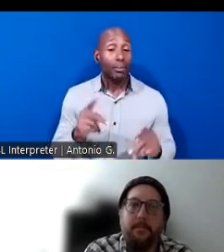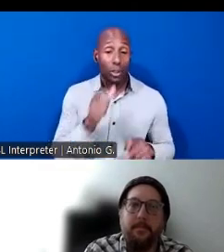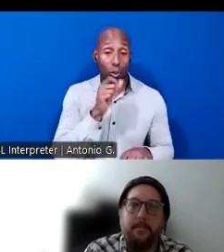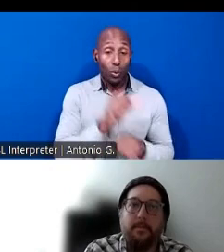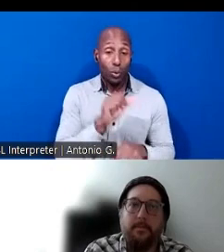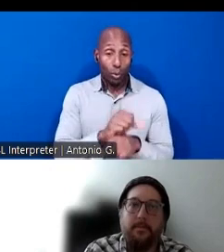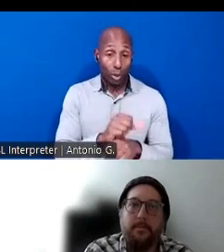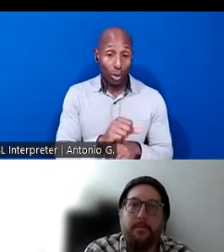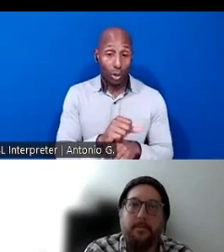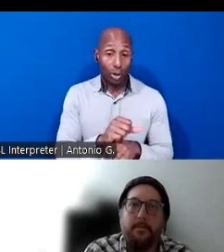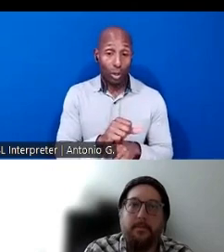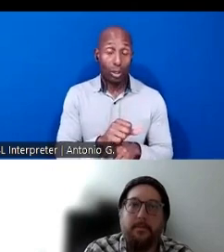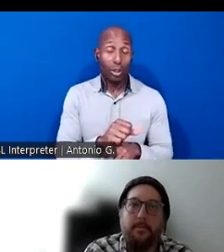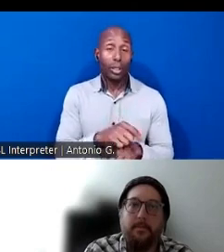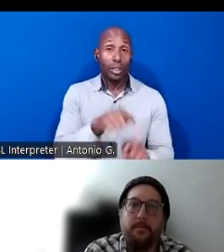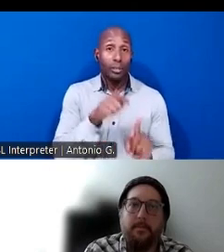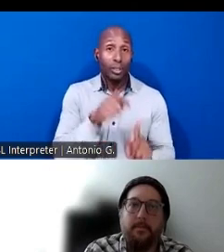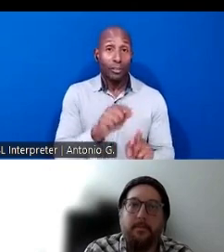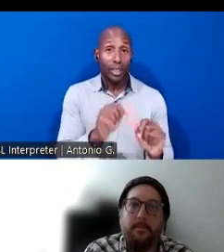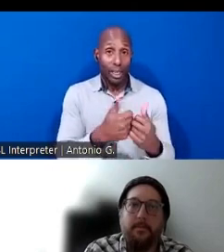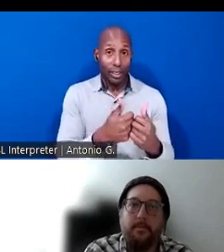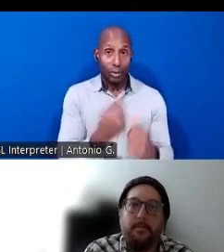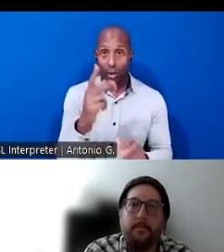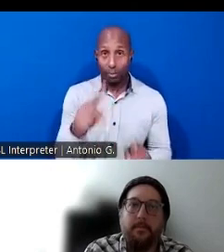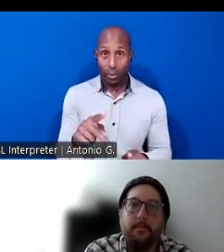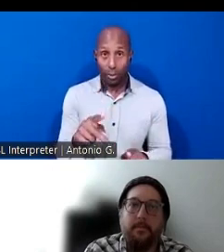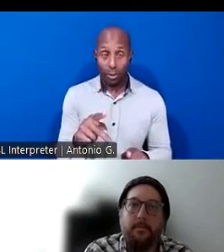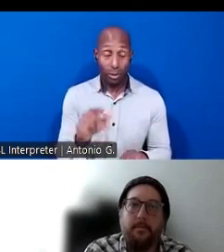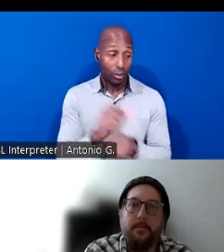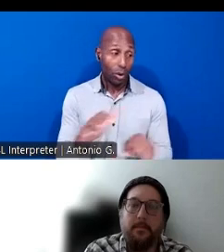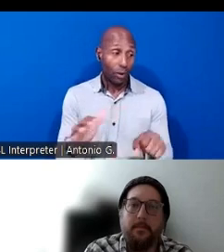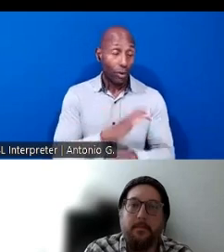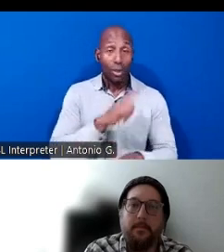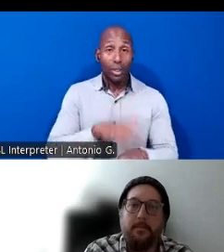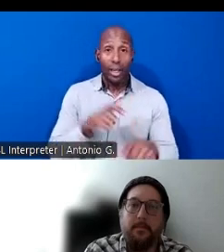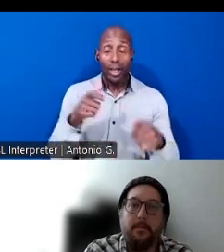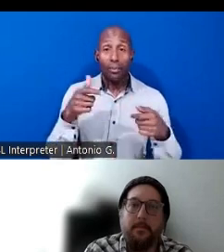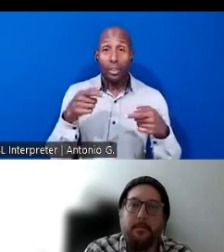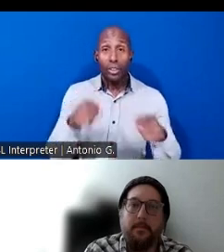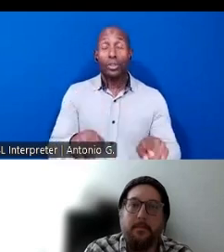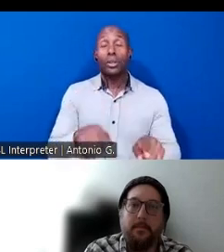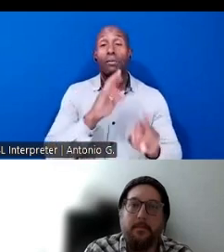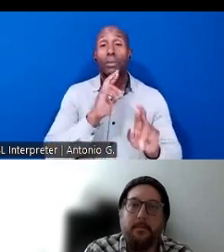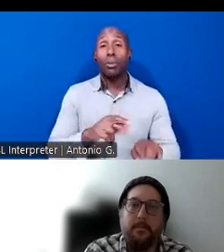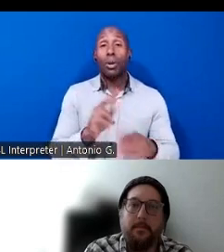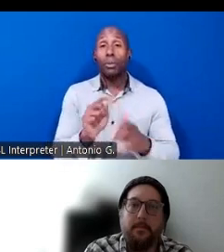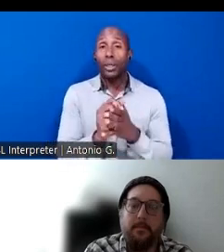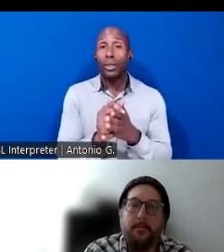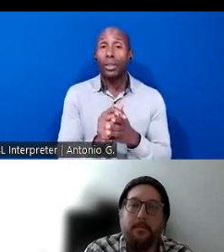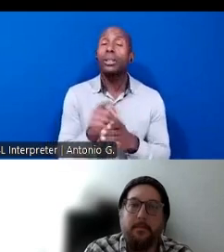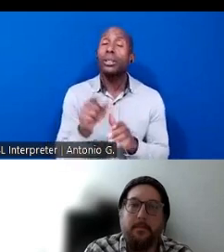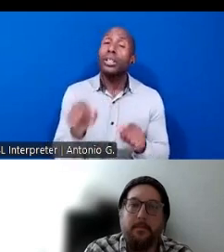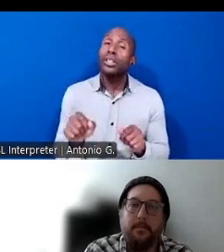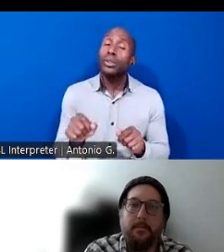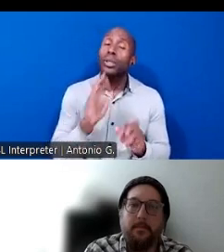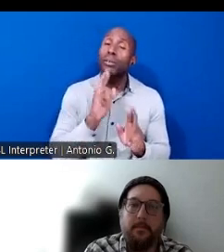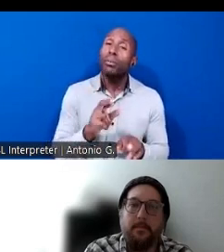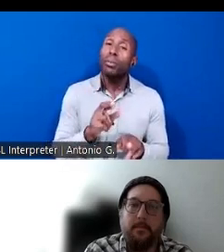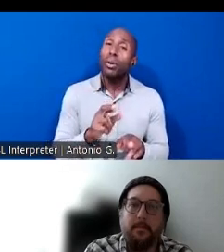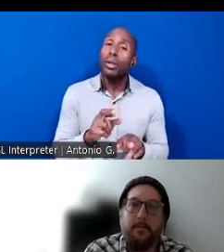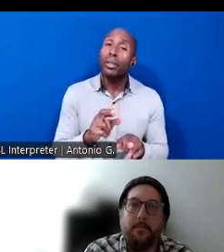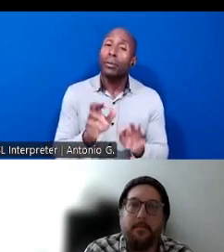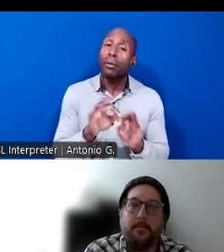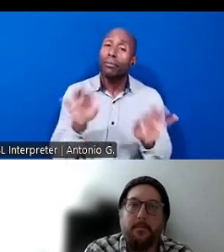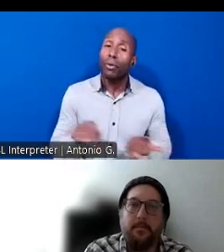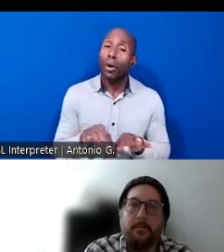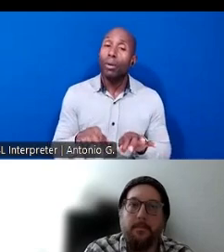and it's one person and they worked full-time during the reporting period, you can report them on the form as 1 FTE. And